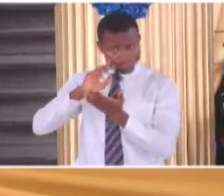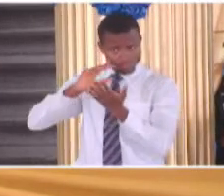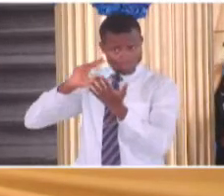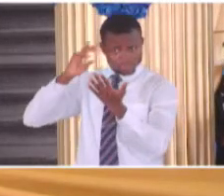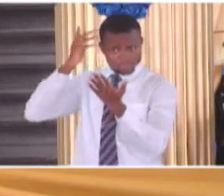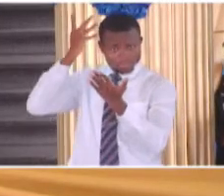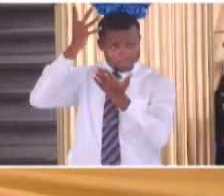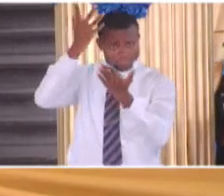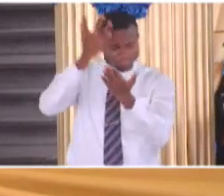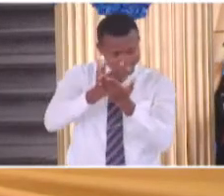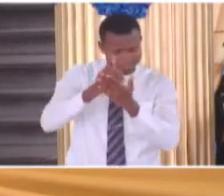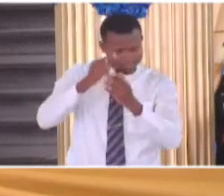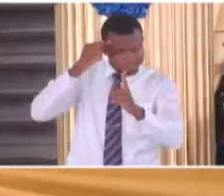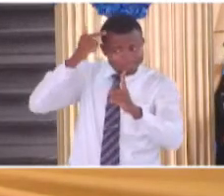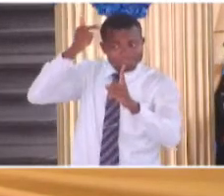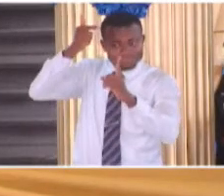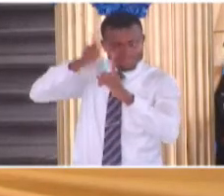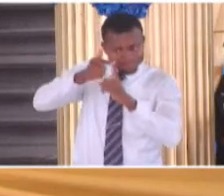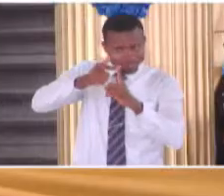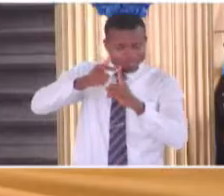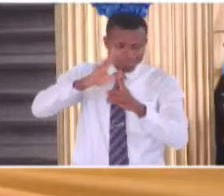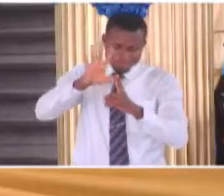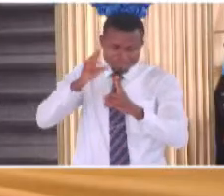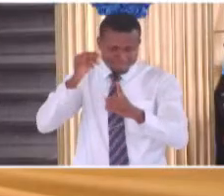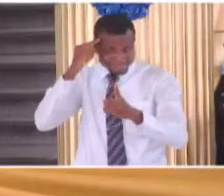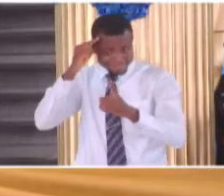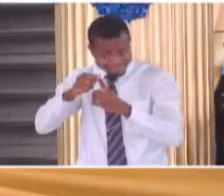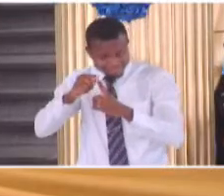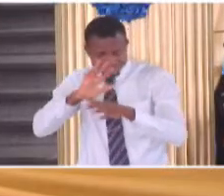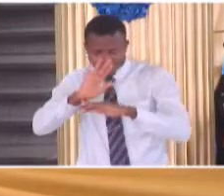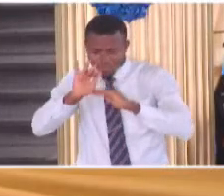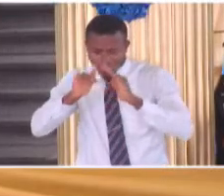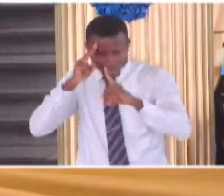its aspirations, mission, and vision.